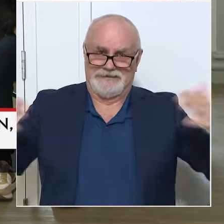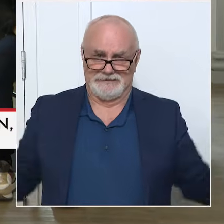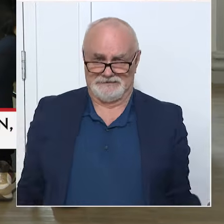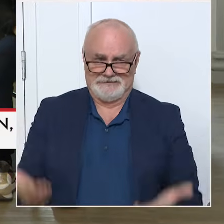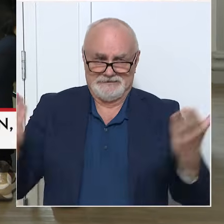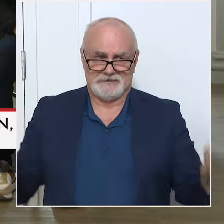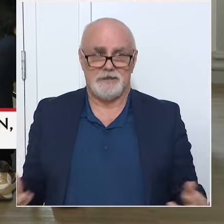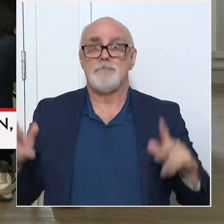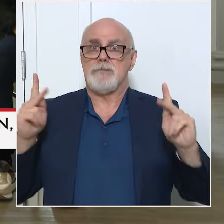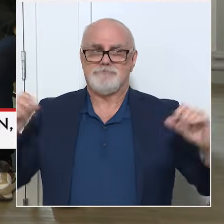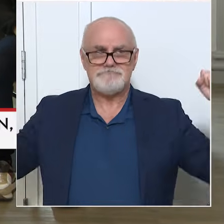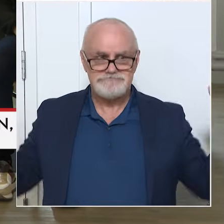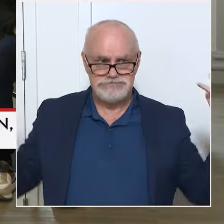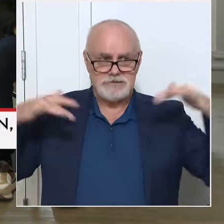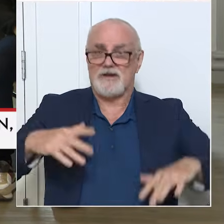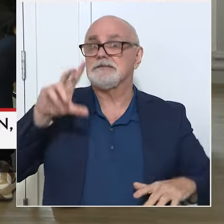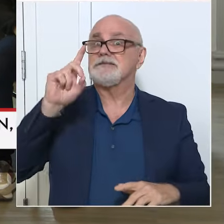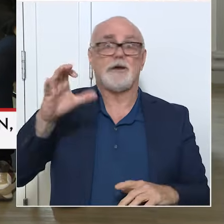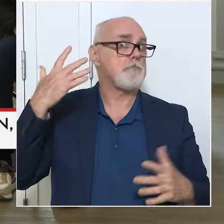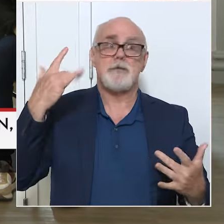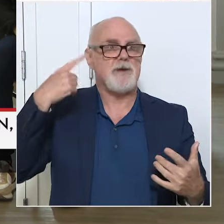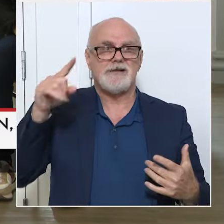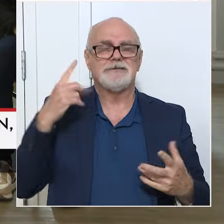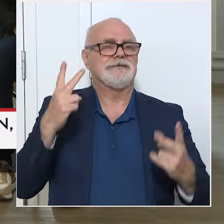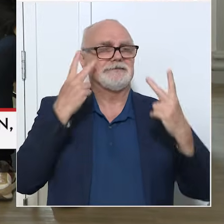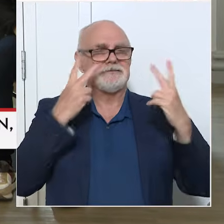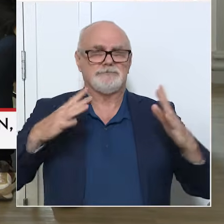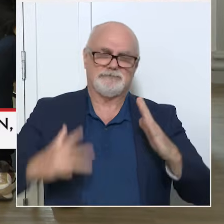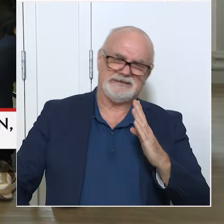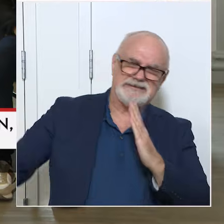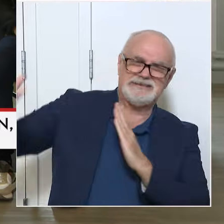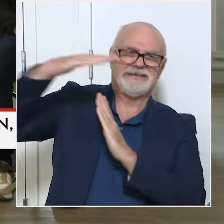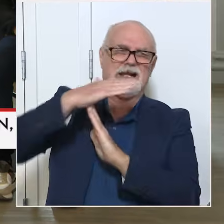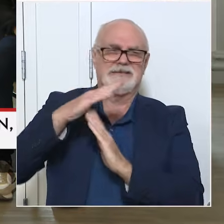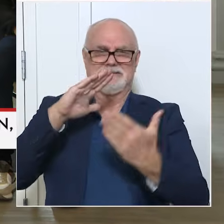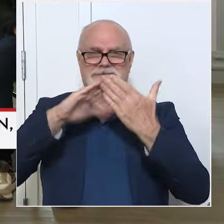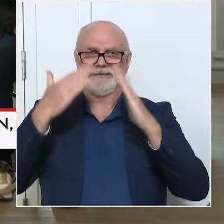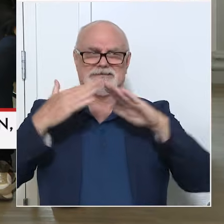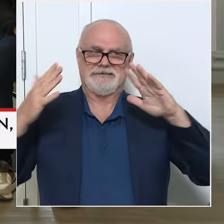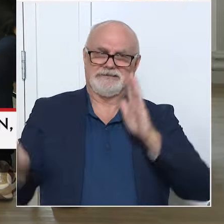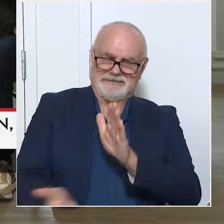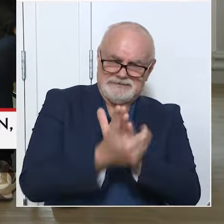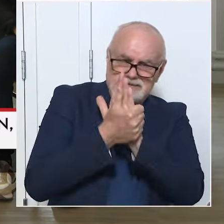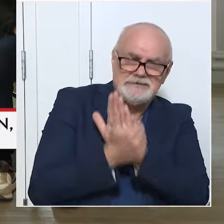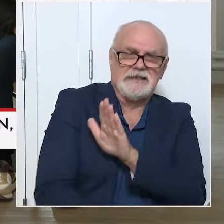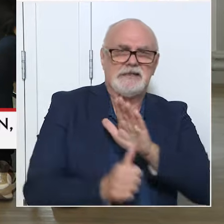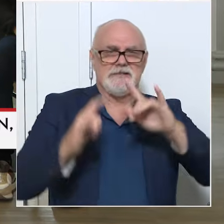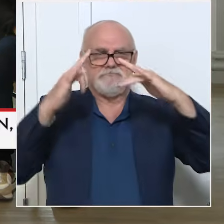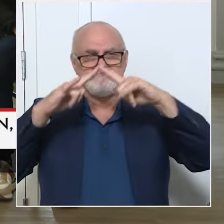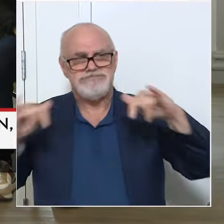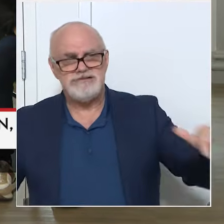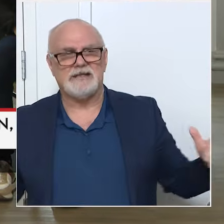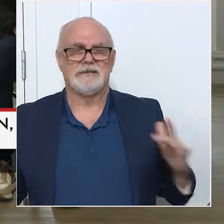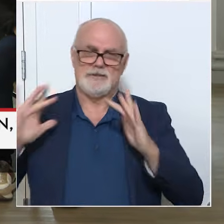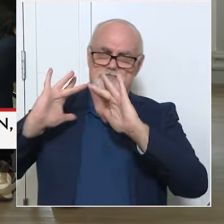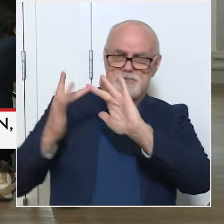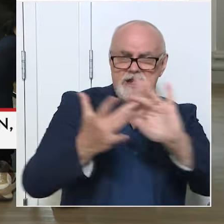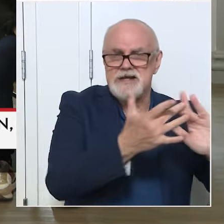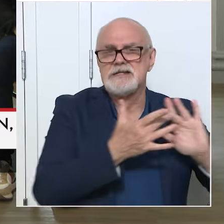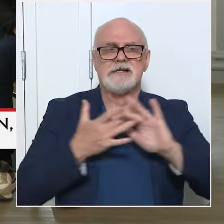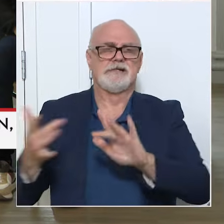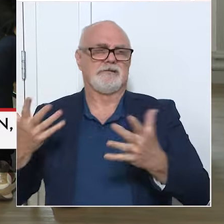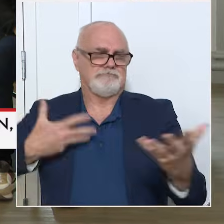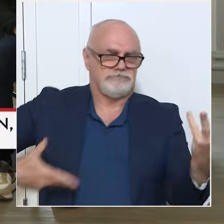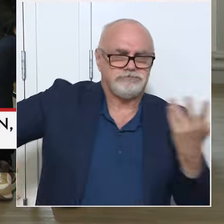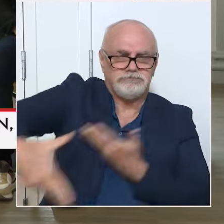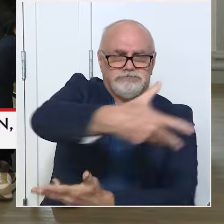what we see: a world-class city, talented, unmatched connectivity, and a